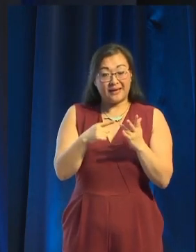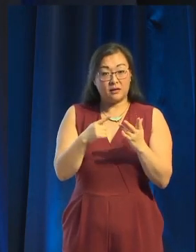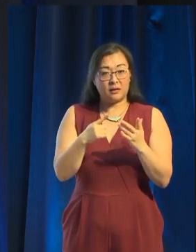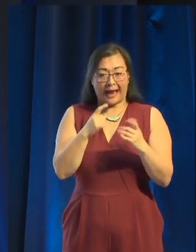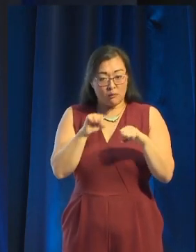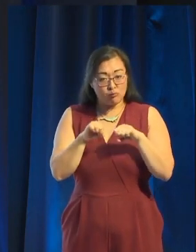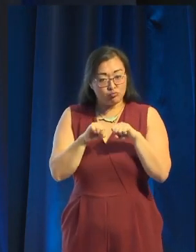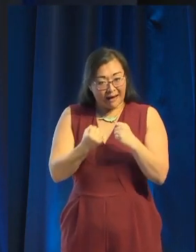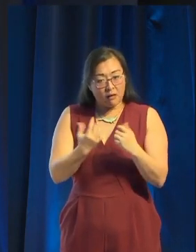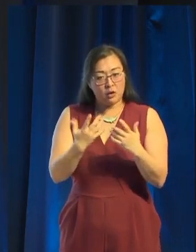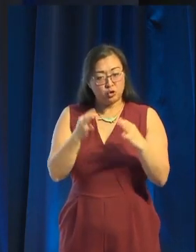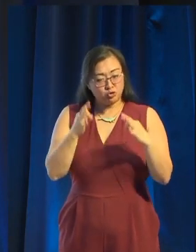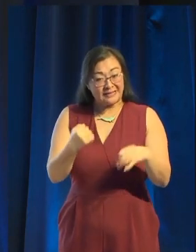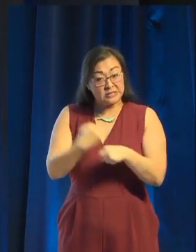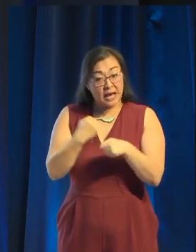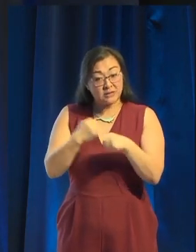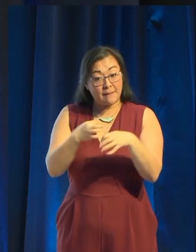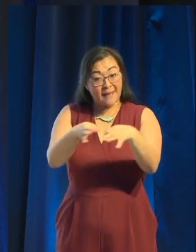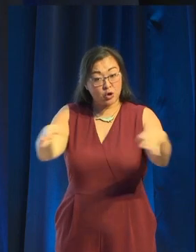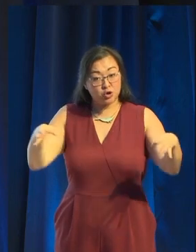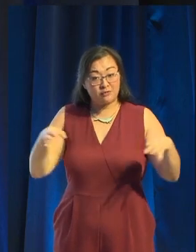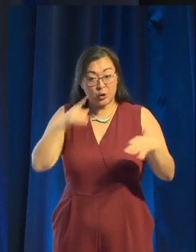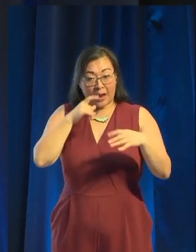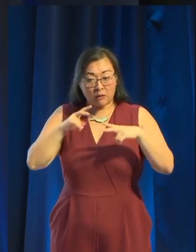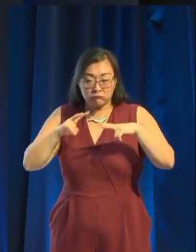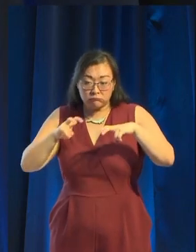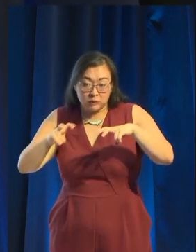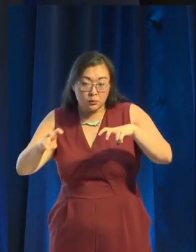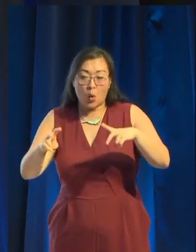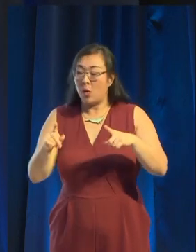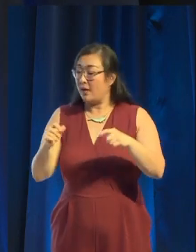Otome games are a safe space for women to